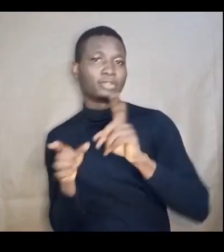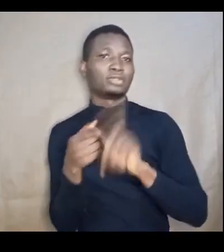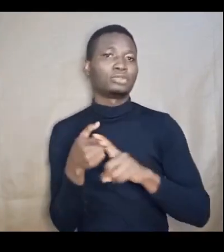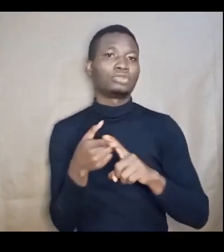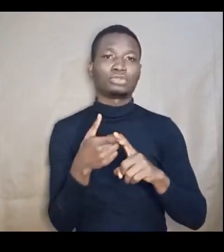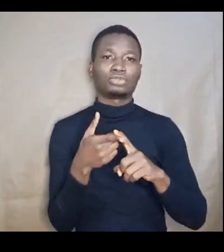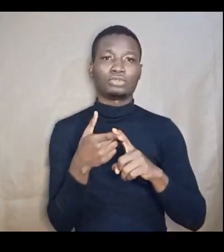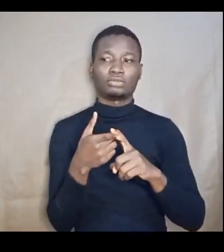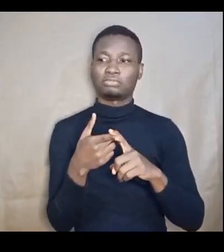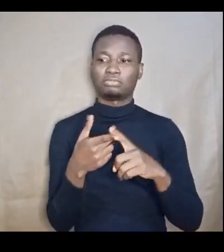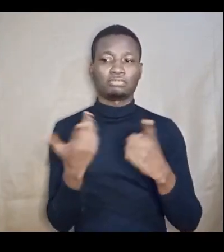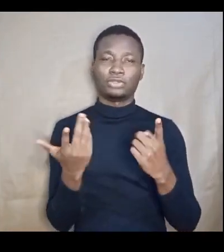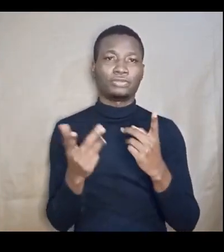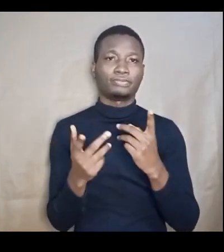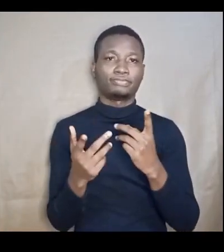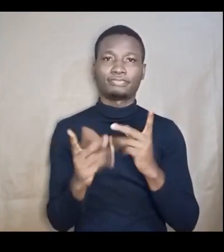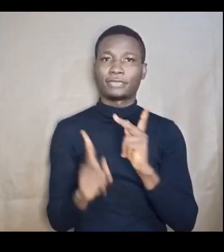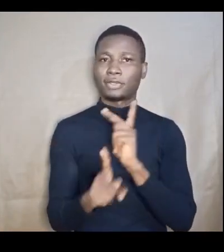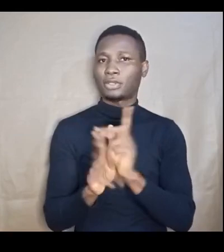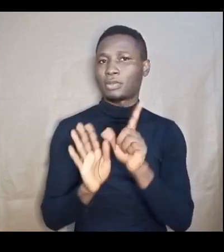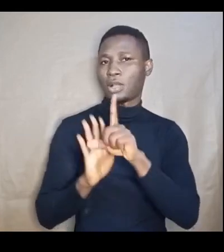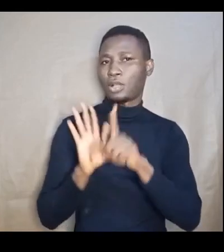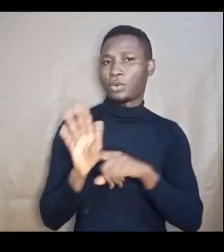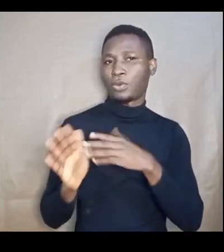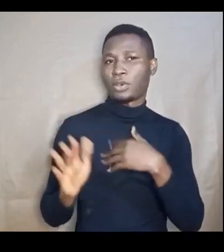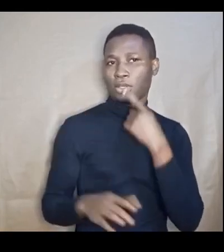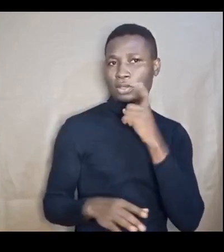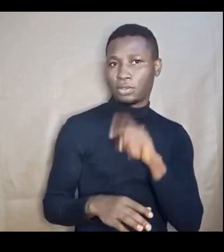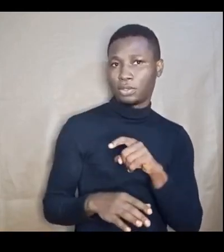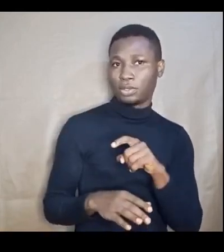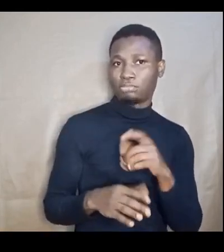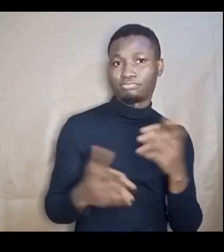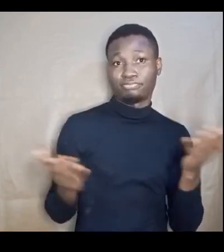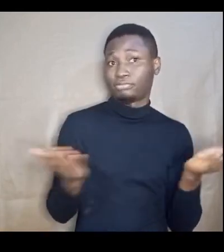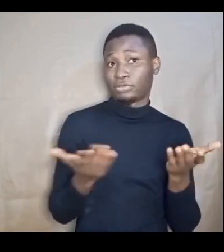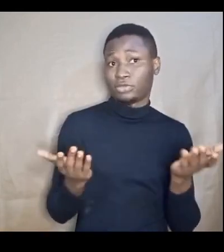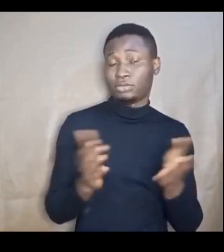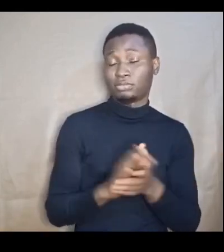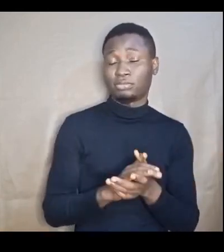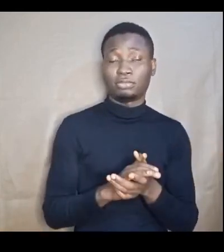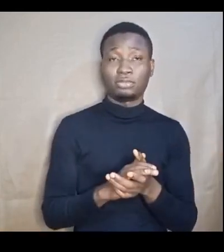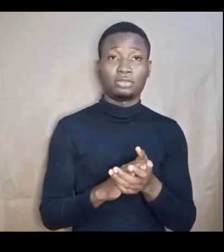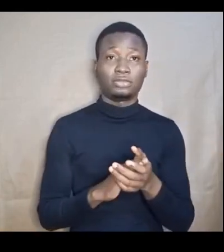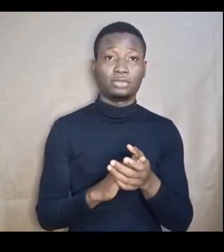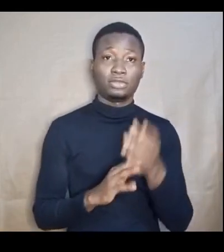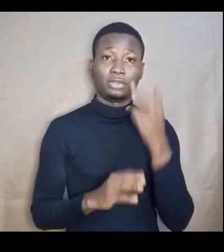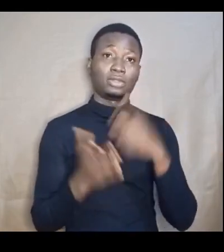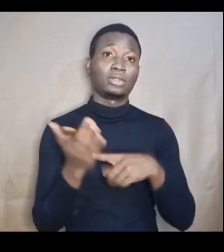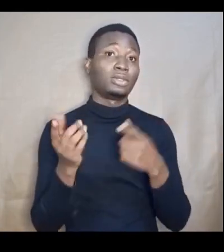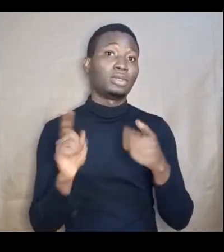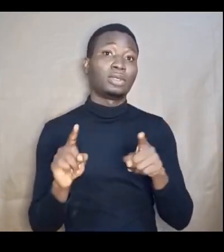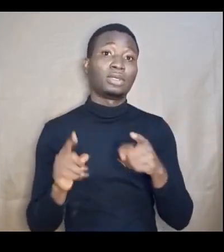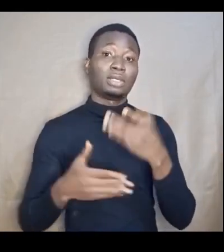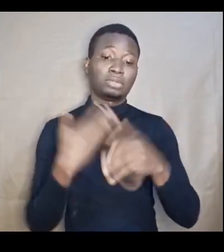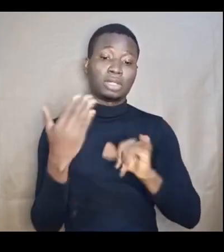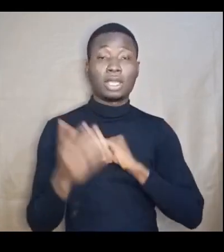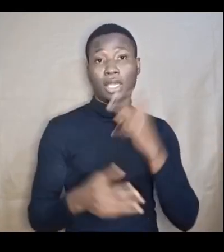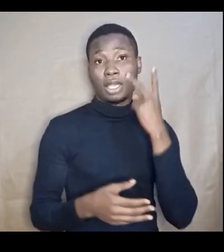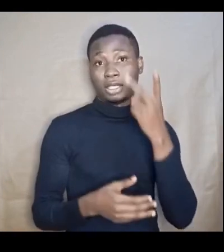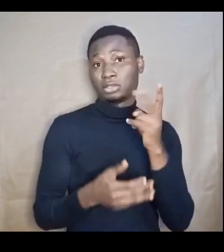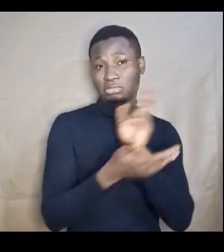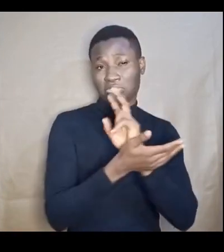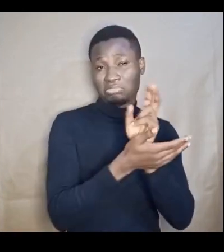to maintain law and order. And incidentally, in the process of it, I saw in the video that